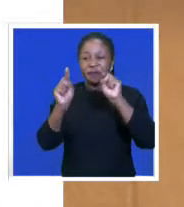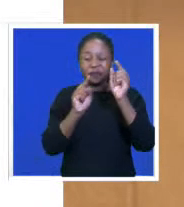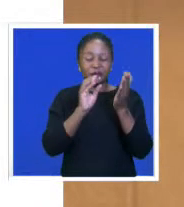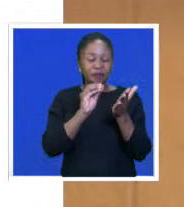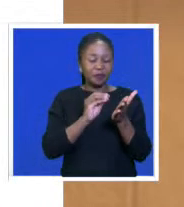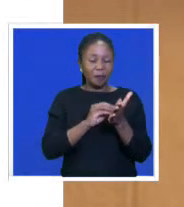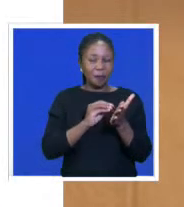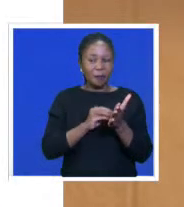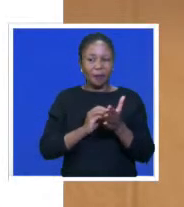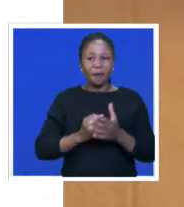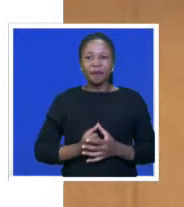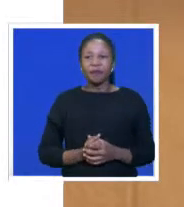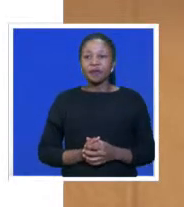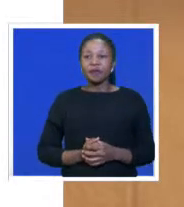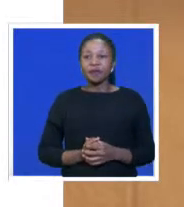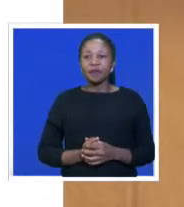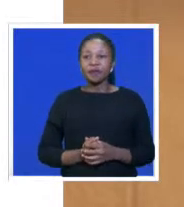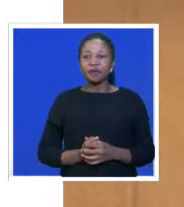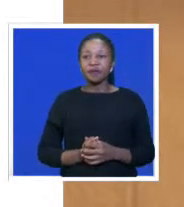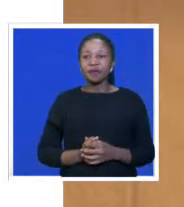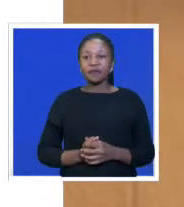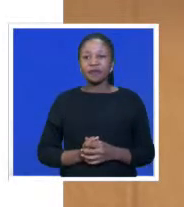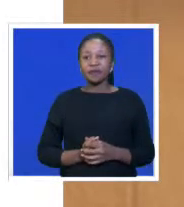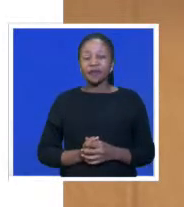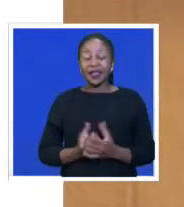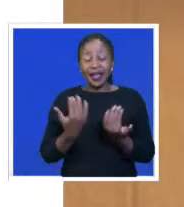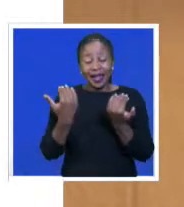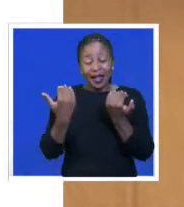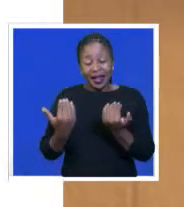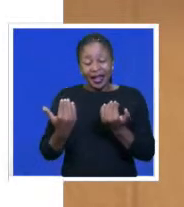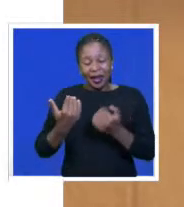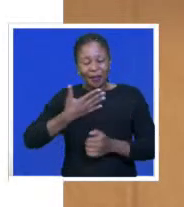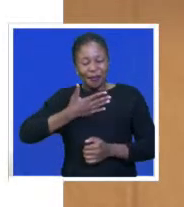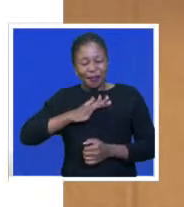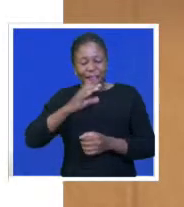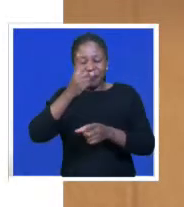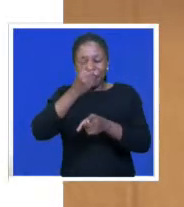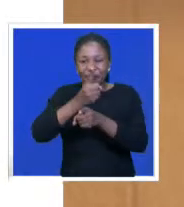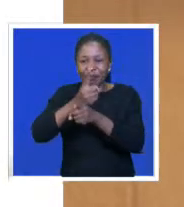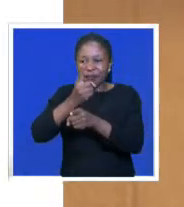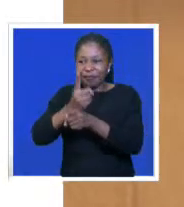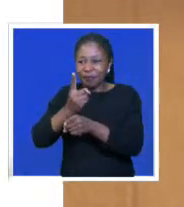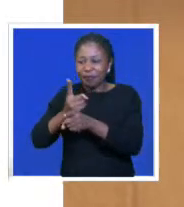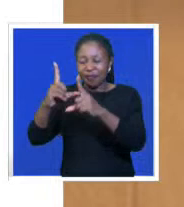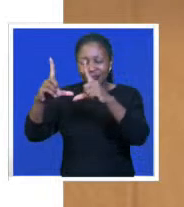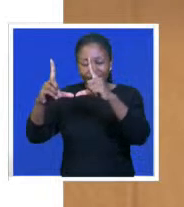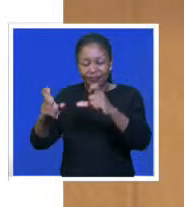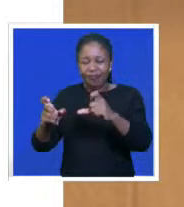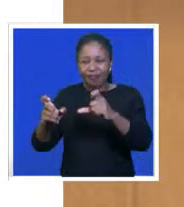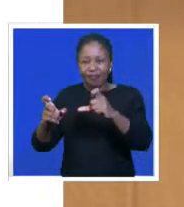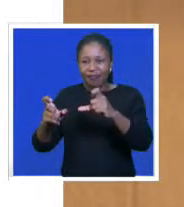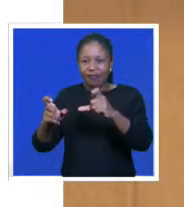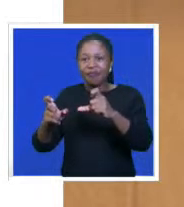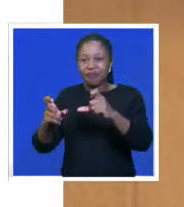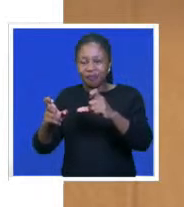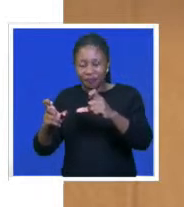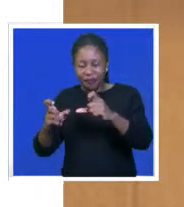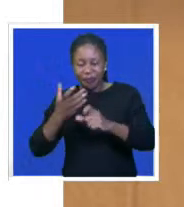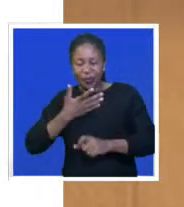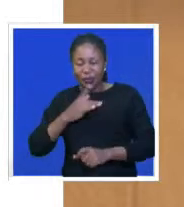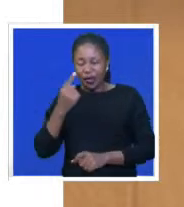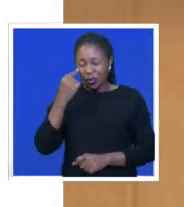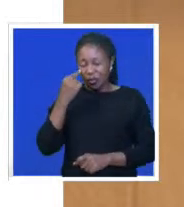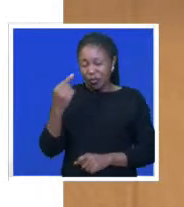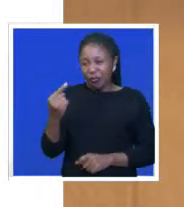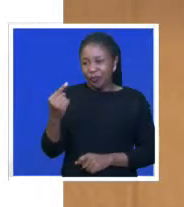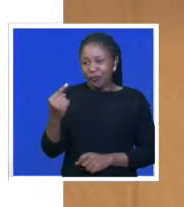Question number 1. We are now going to talk about the picture that we've just seen. Be sure to tell the person